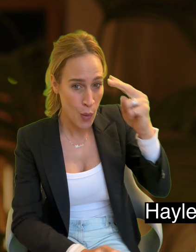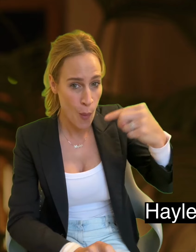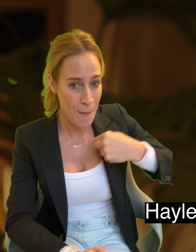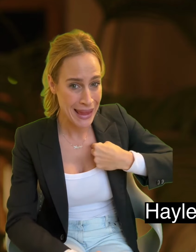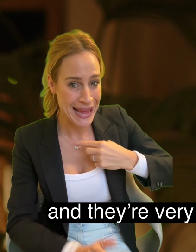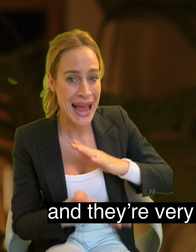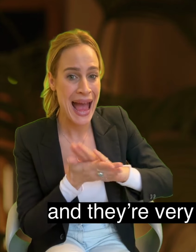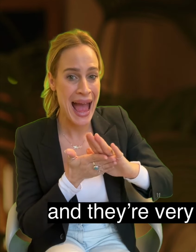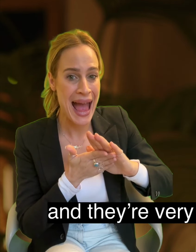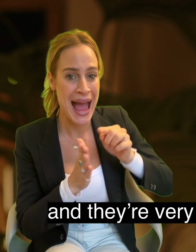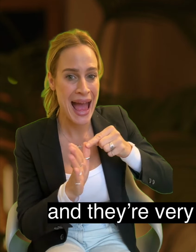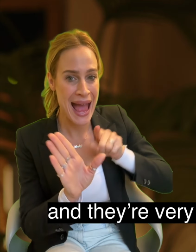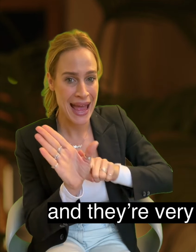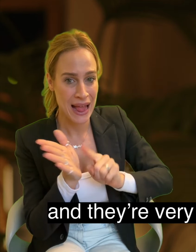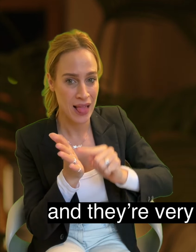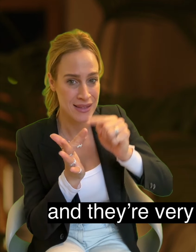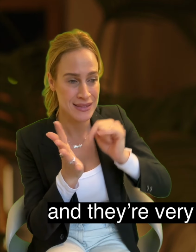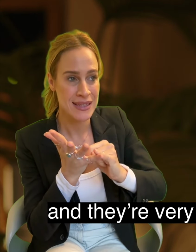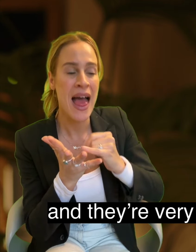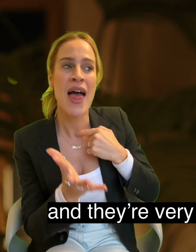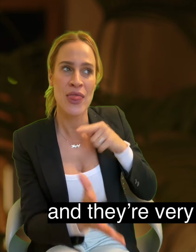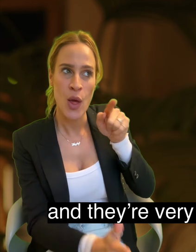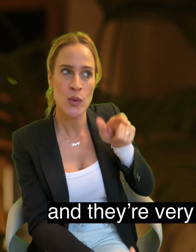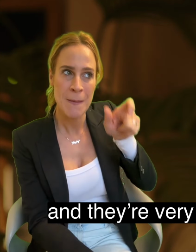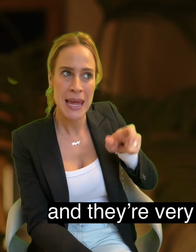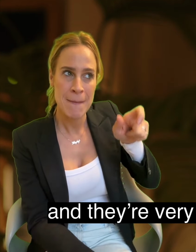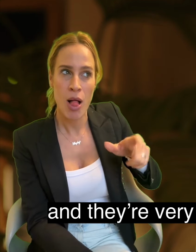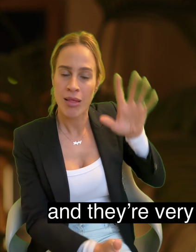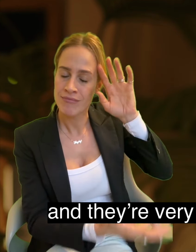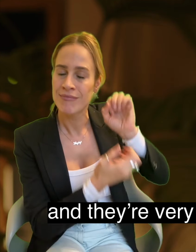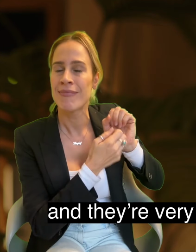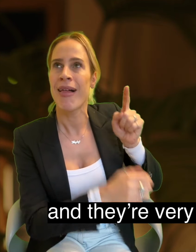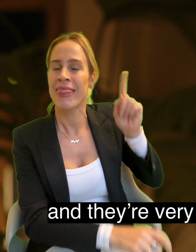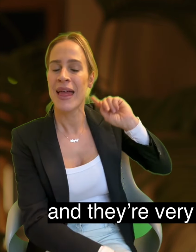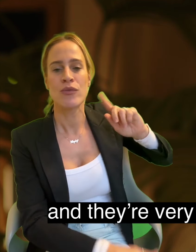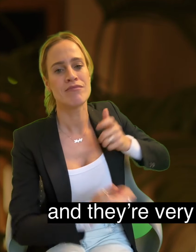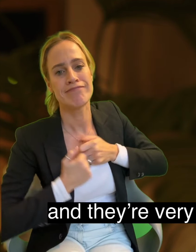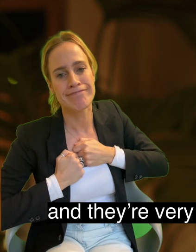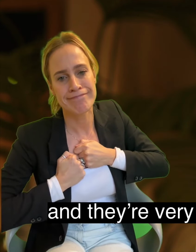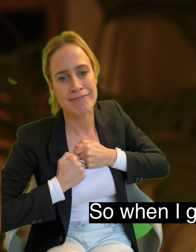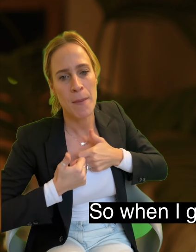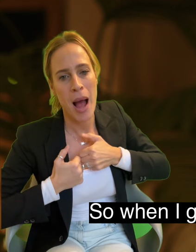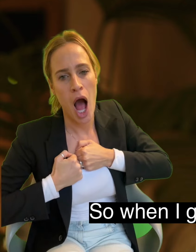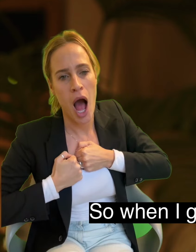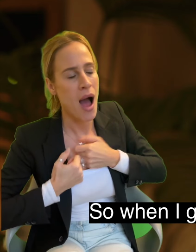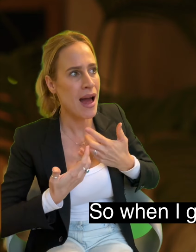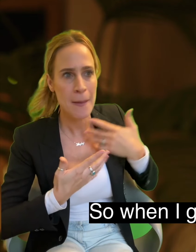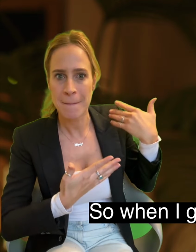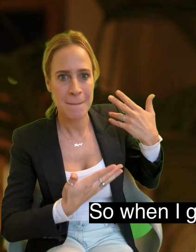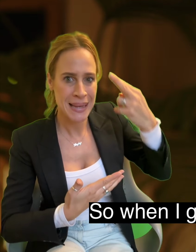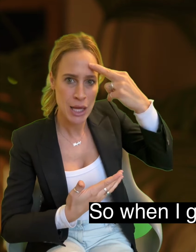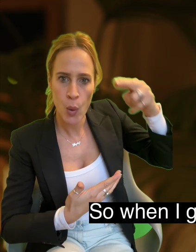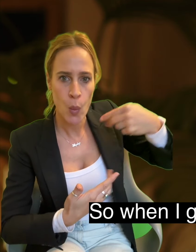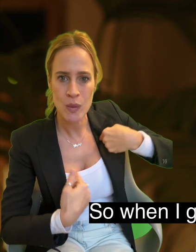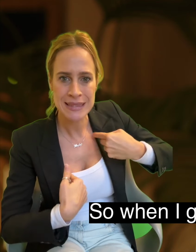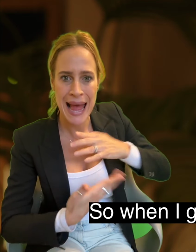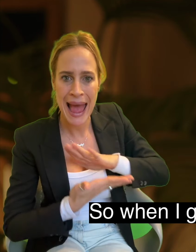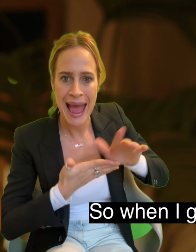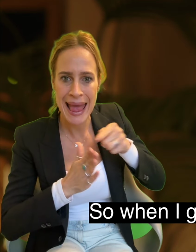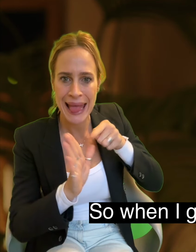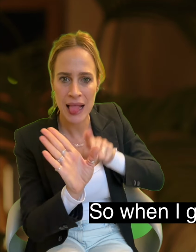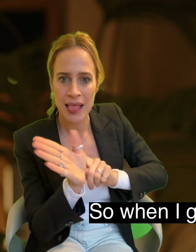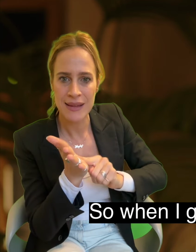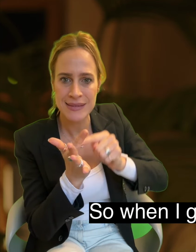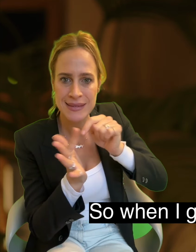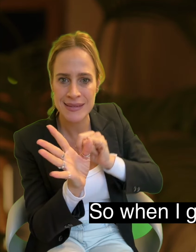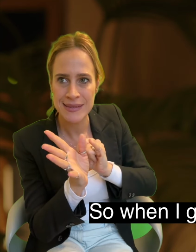life that have called me Hales, and they're very dear to my heart. And I've not been called it for years, Javeno. For years. So when I got that first voice note from you